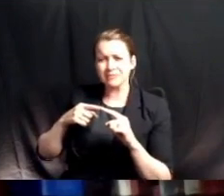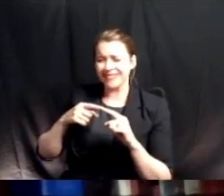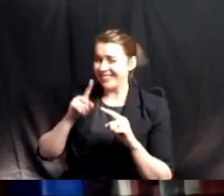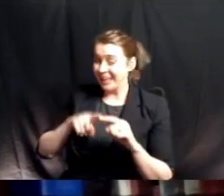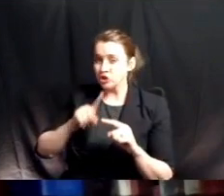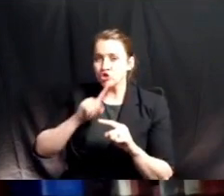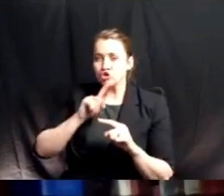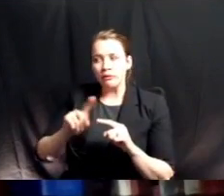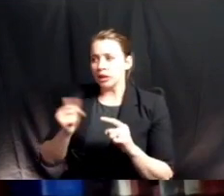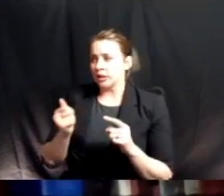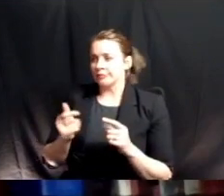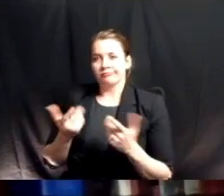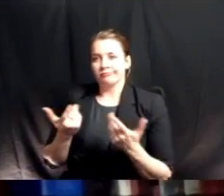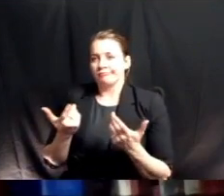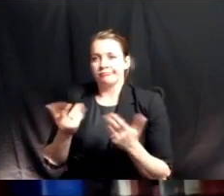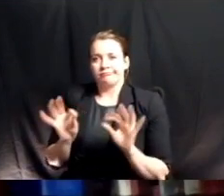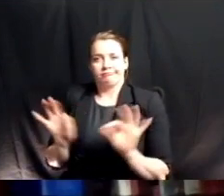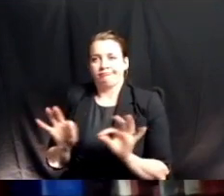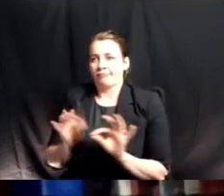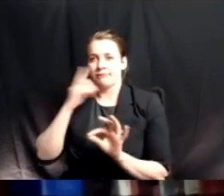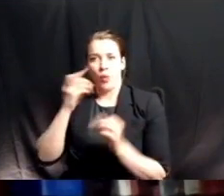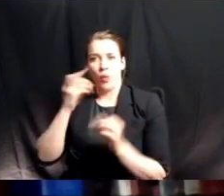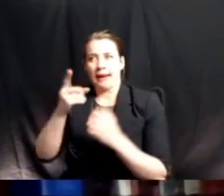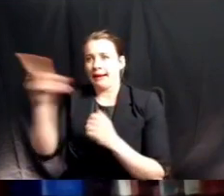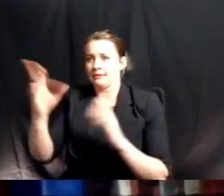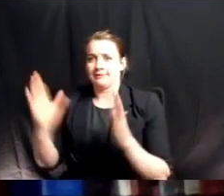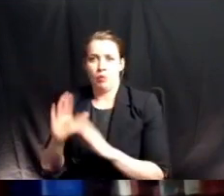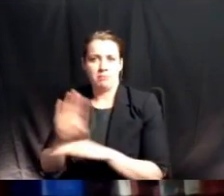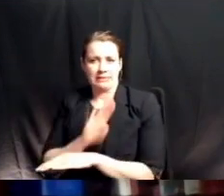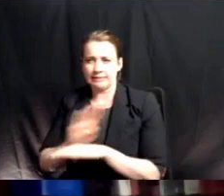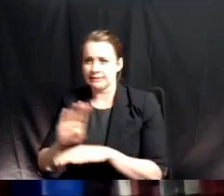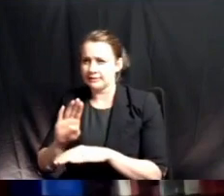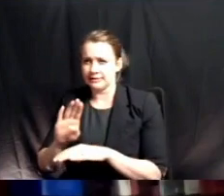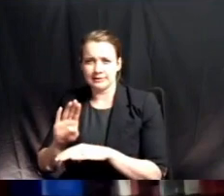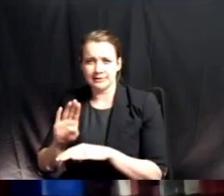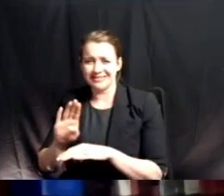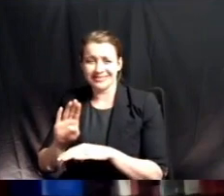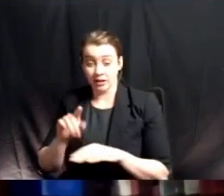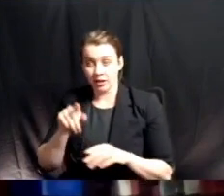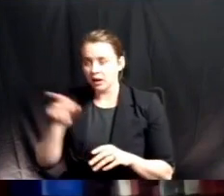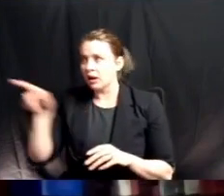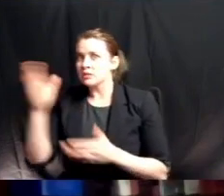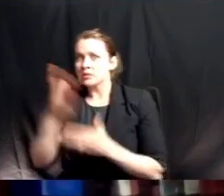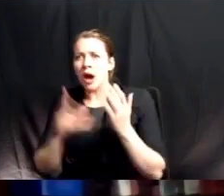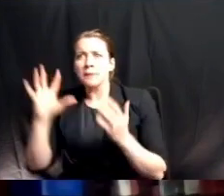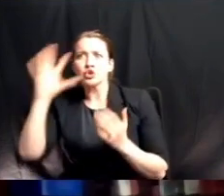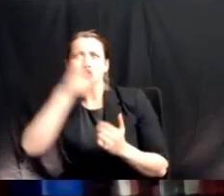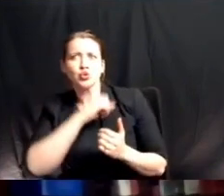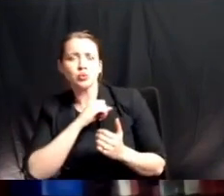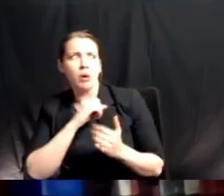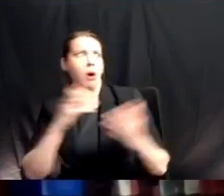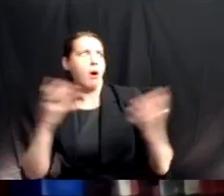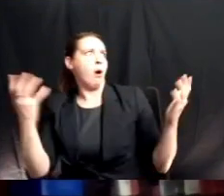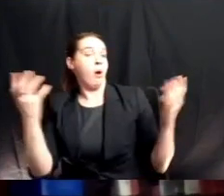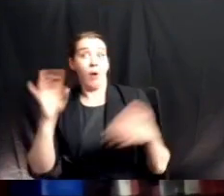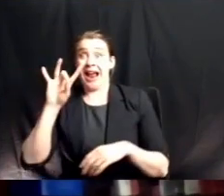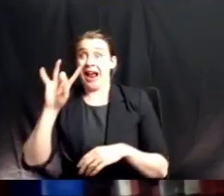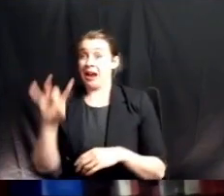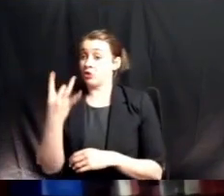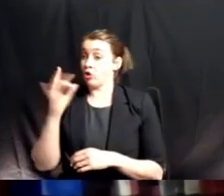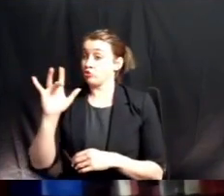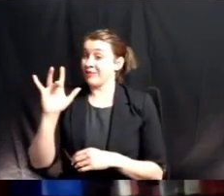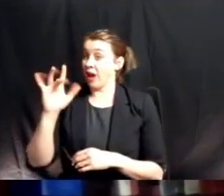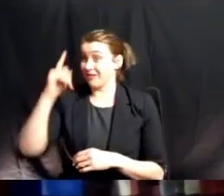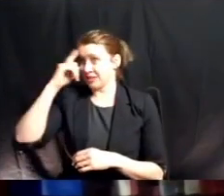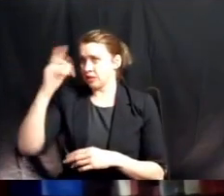for most small businesses. The change is not. Some people think that we've gone from $8.25 to